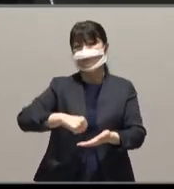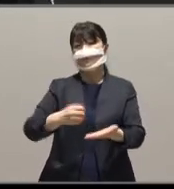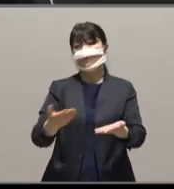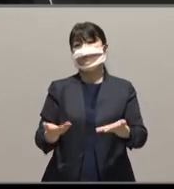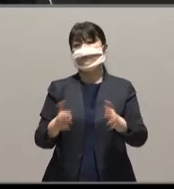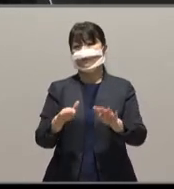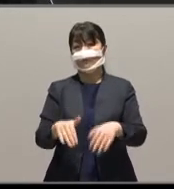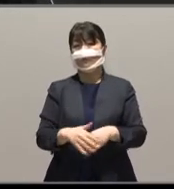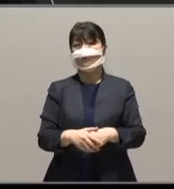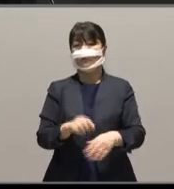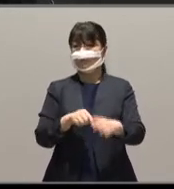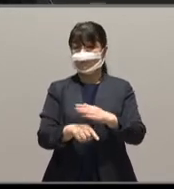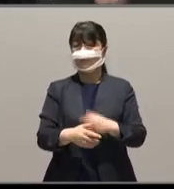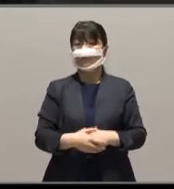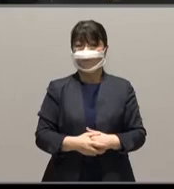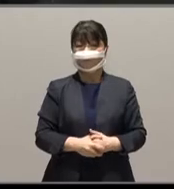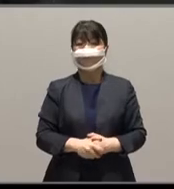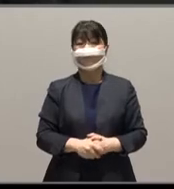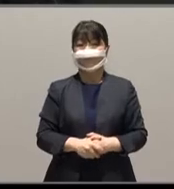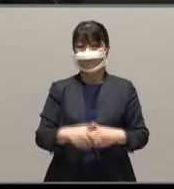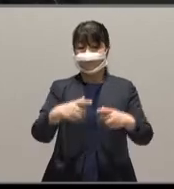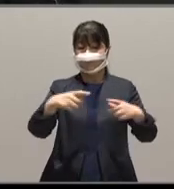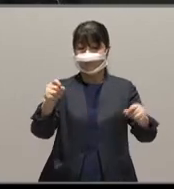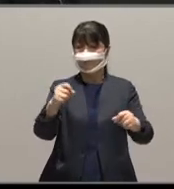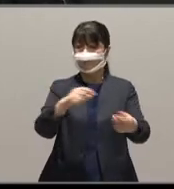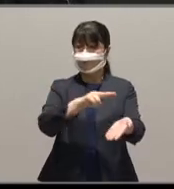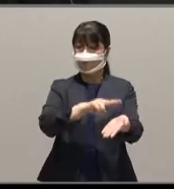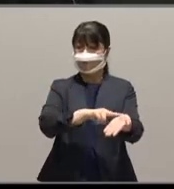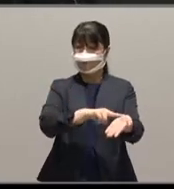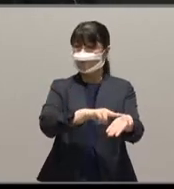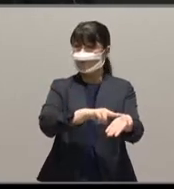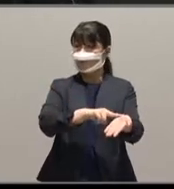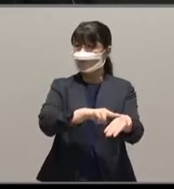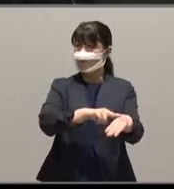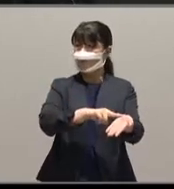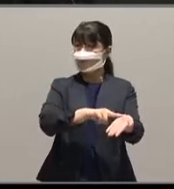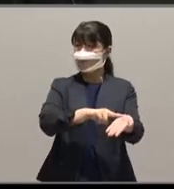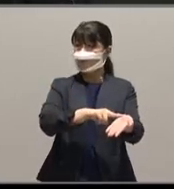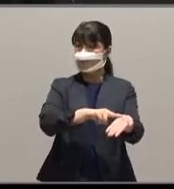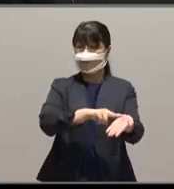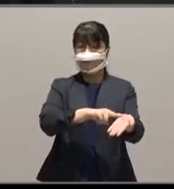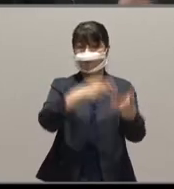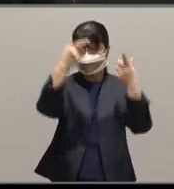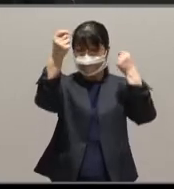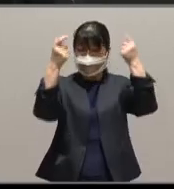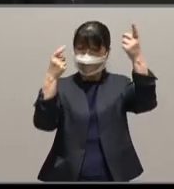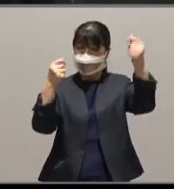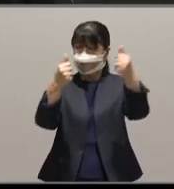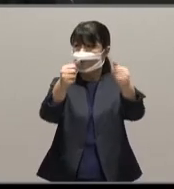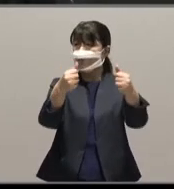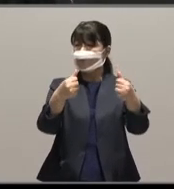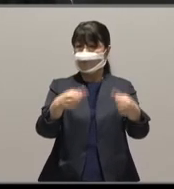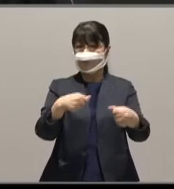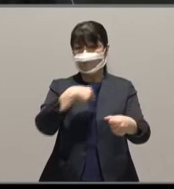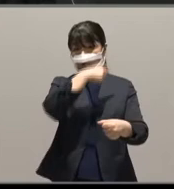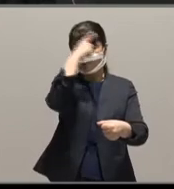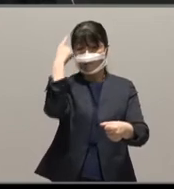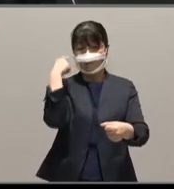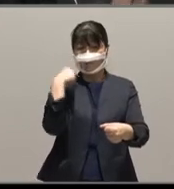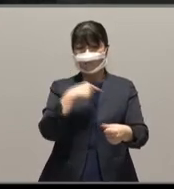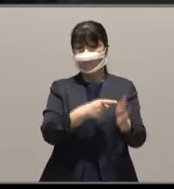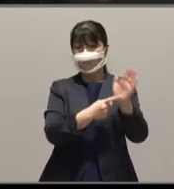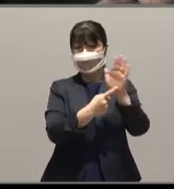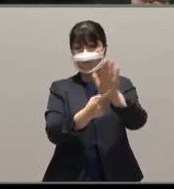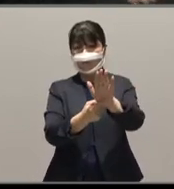school acknowledged my achievement. And also, this is a website of the university, and they showed